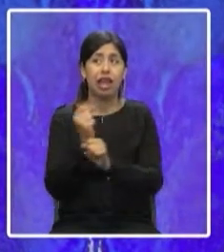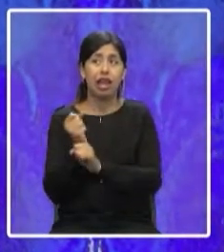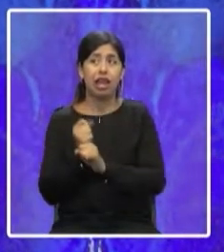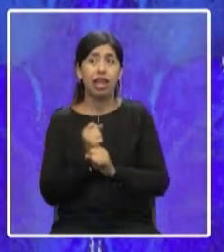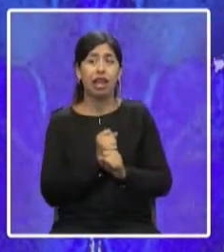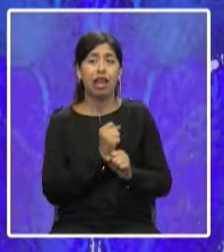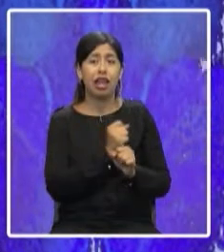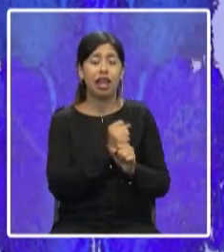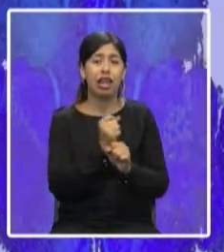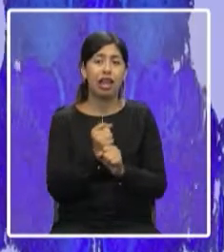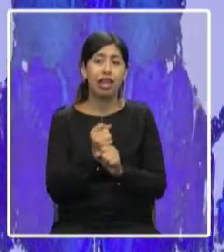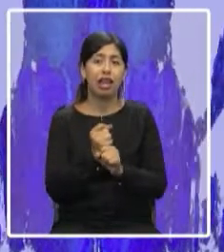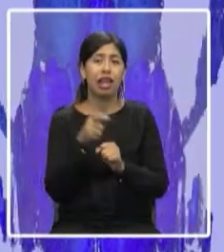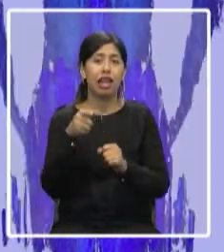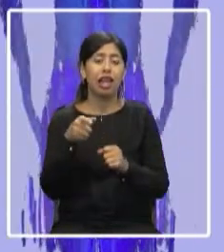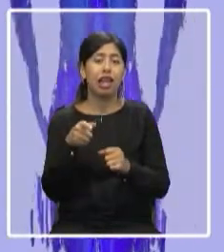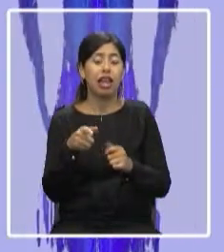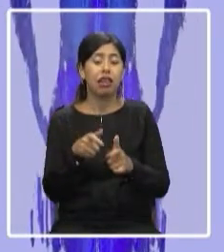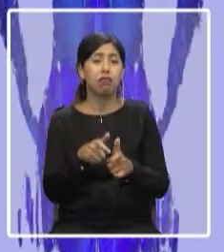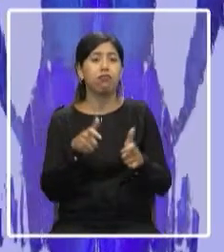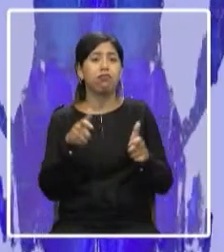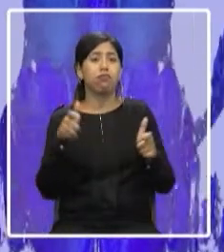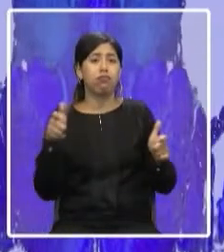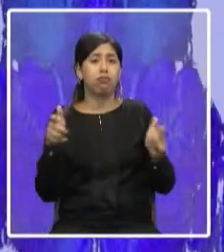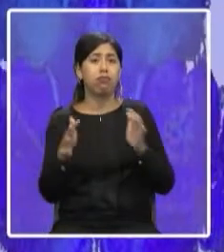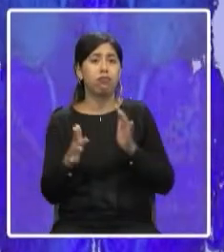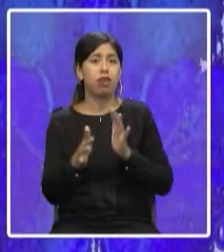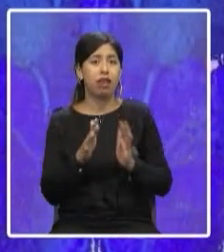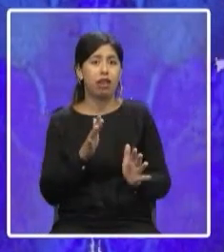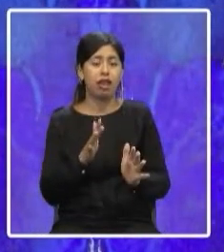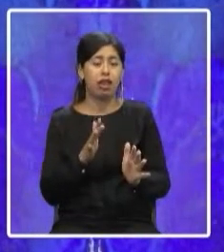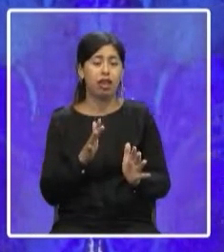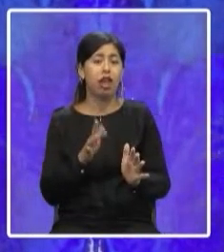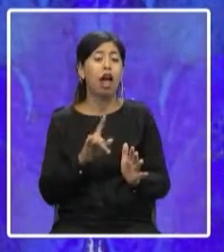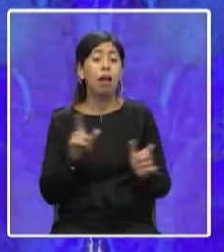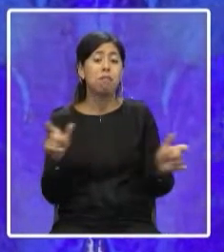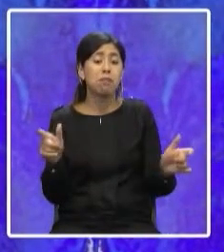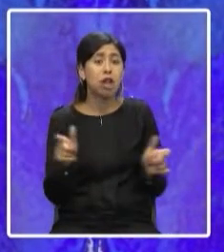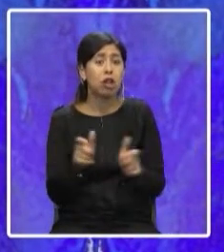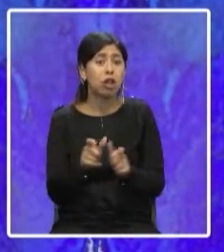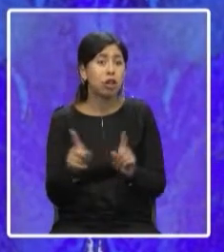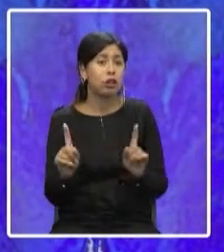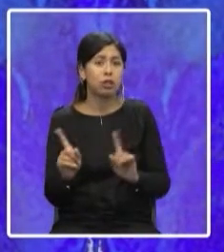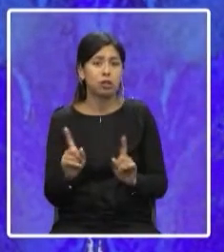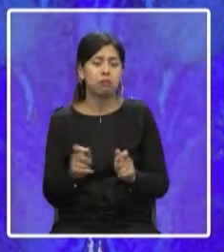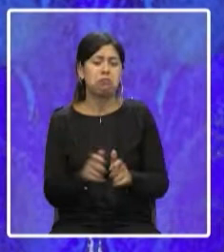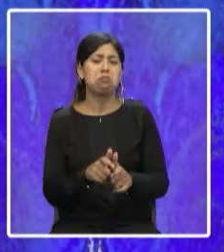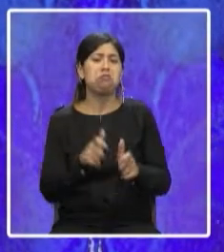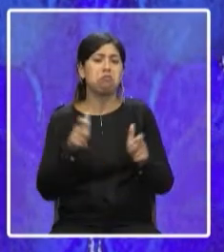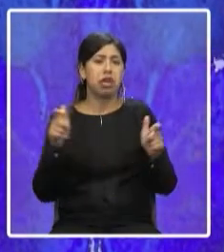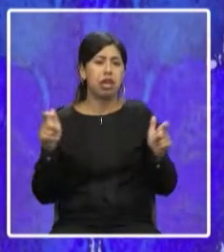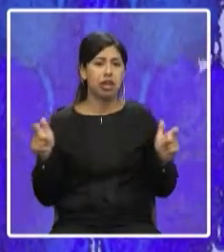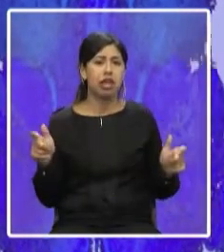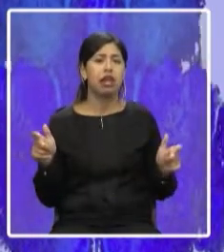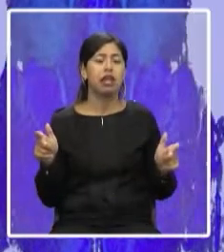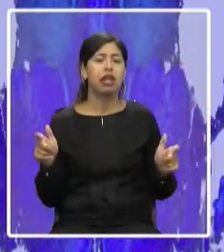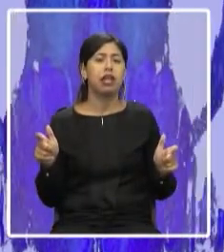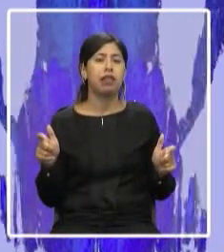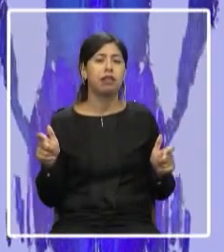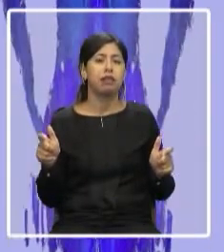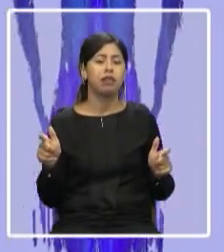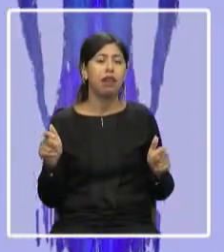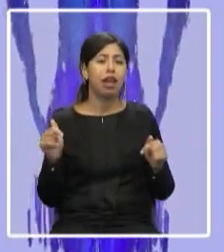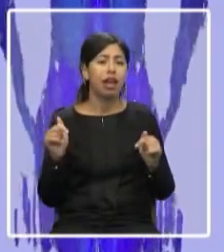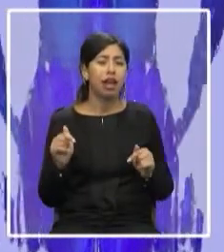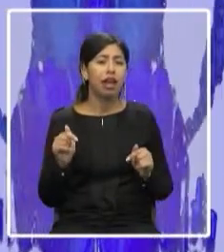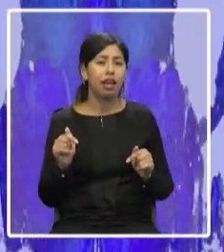of women out of unpaid, constrictive domestic labor into the formal labor market, where they can exercise their